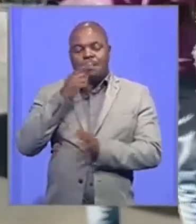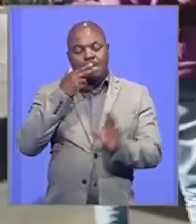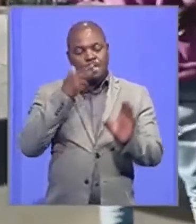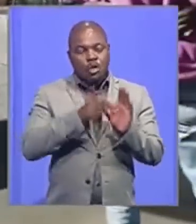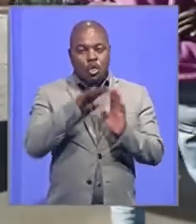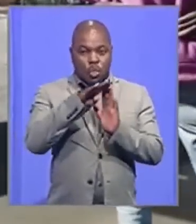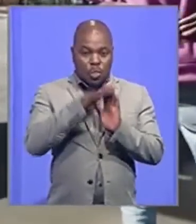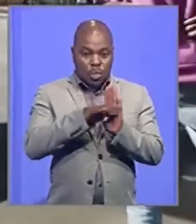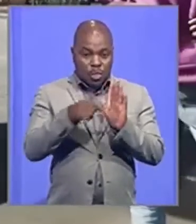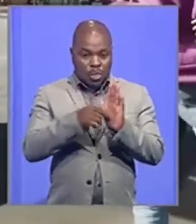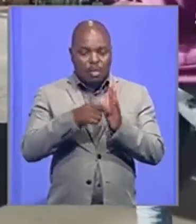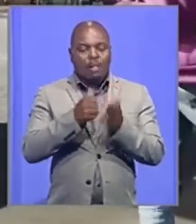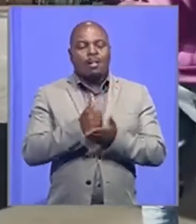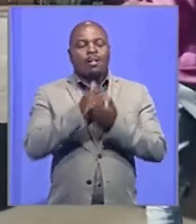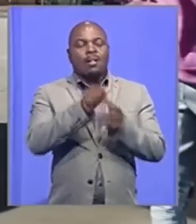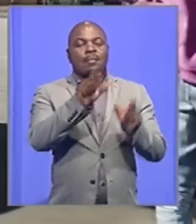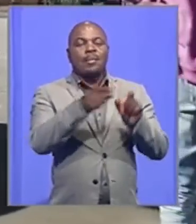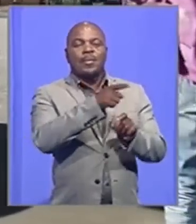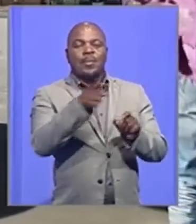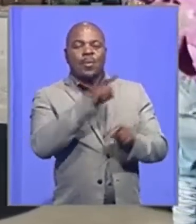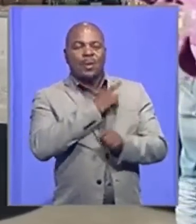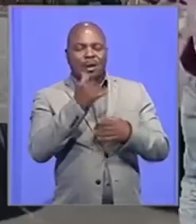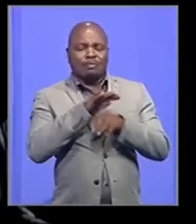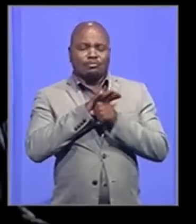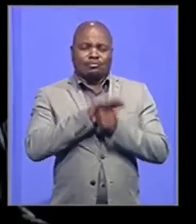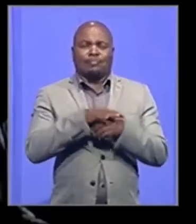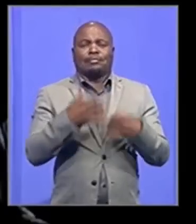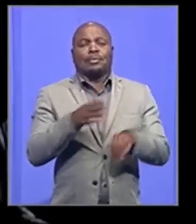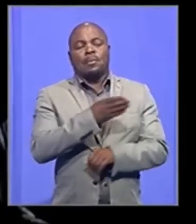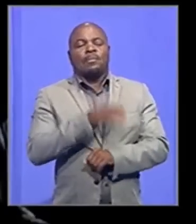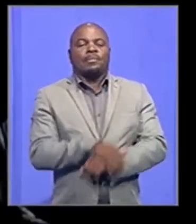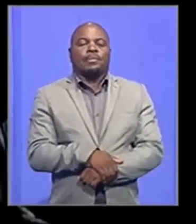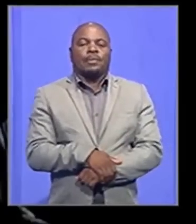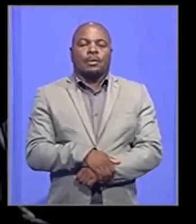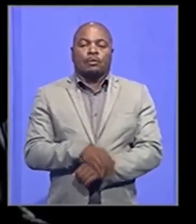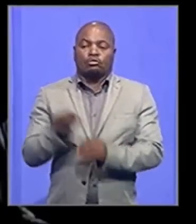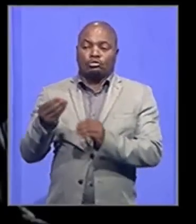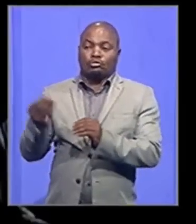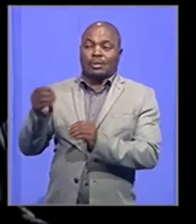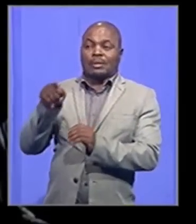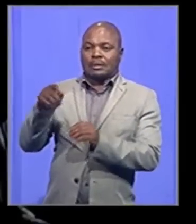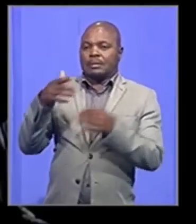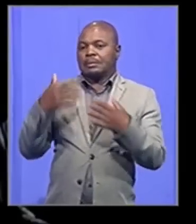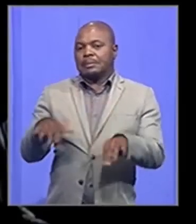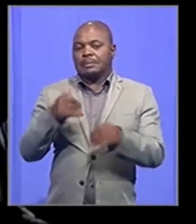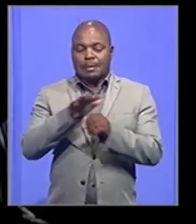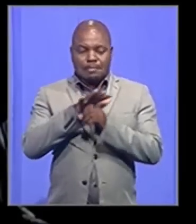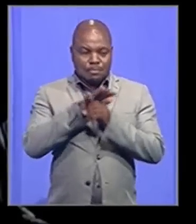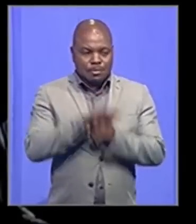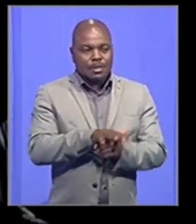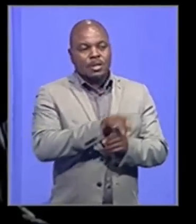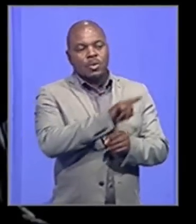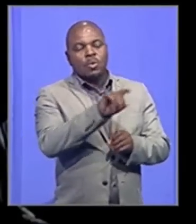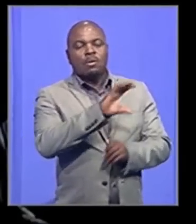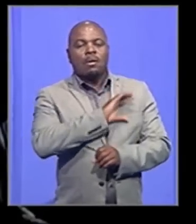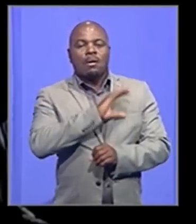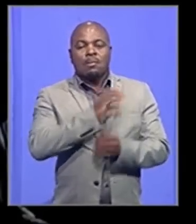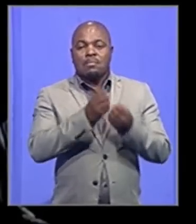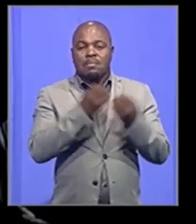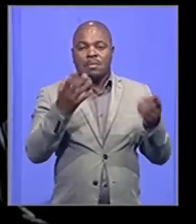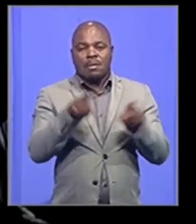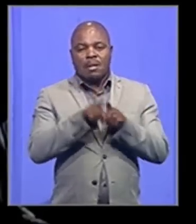leokwane go tla thusa badirisi ba ba leng mo kgatelelong. Increasing interest rates are adding enormous pressure on already embattled consumers in a